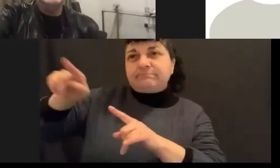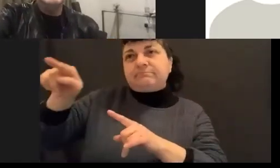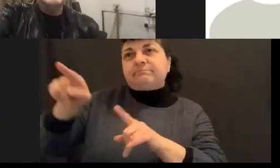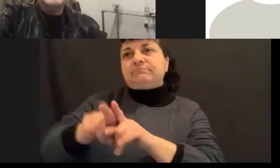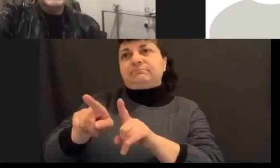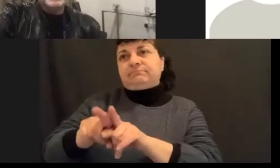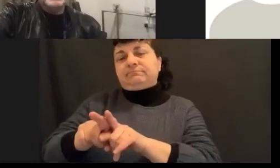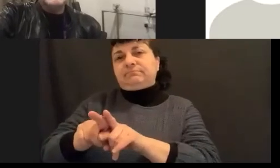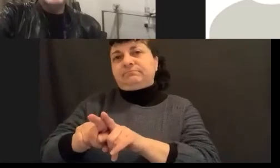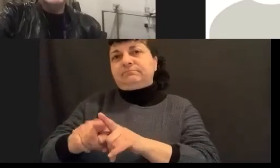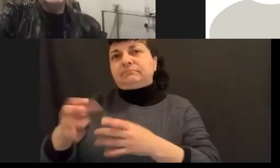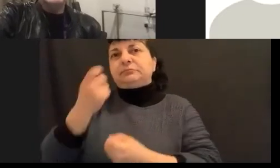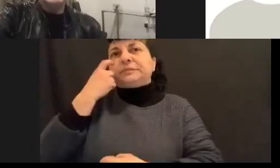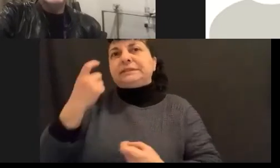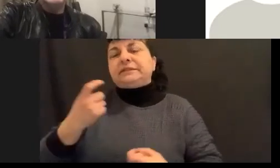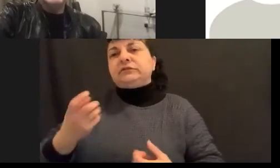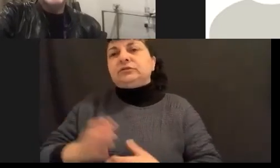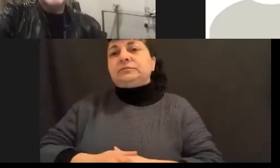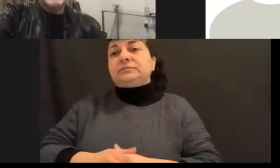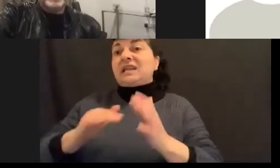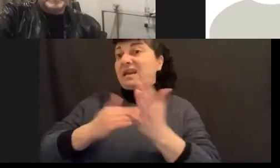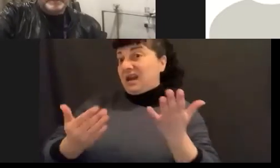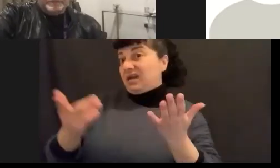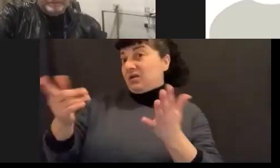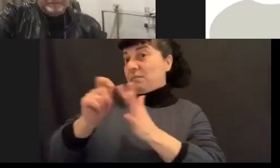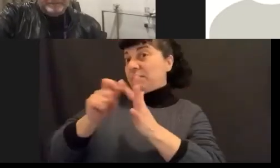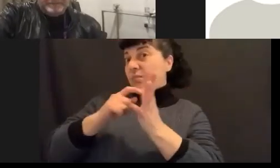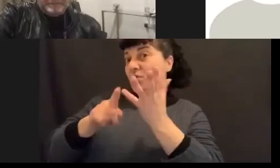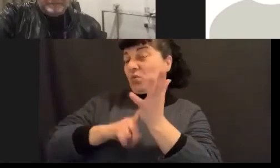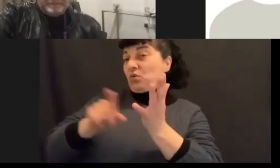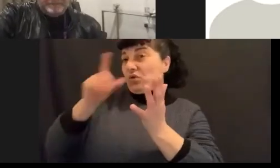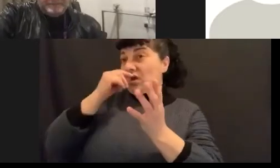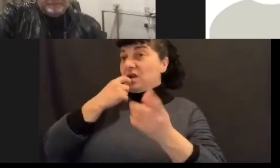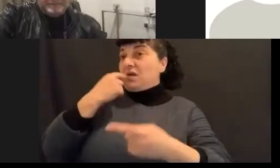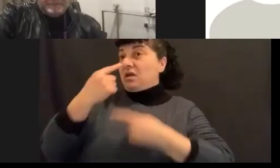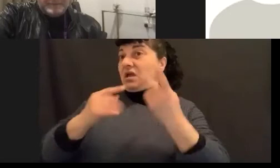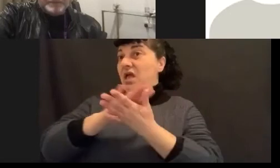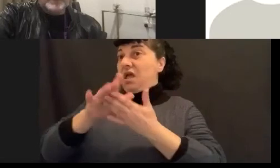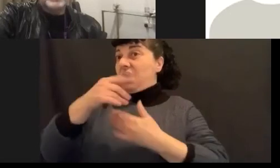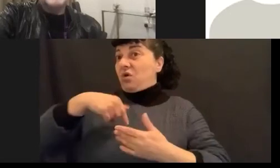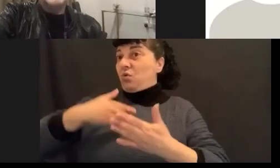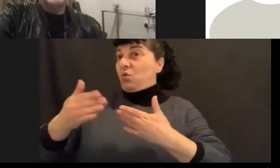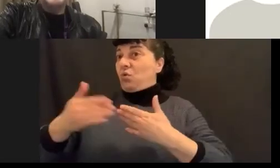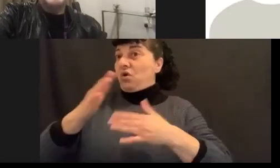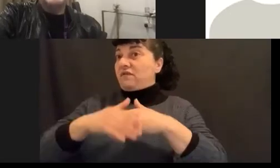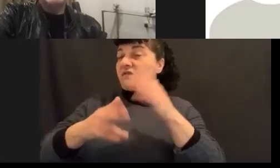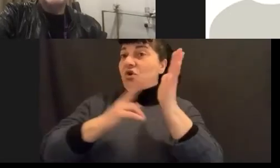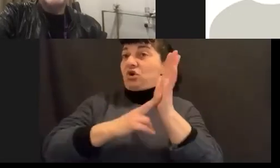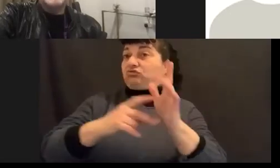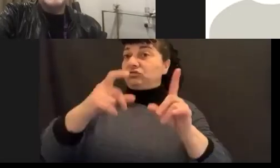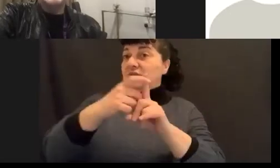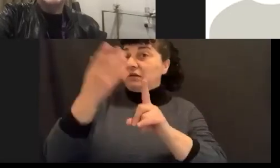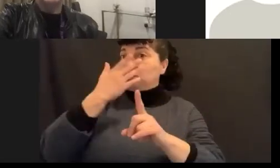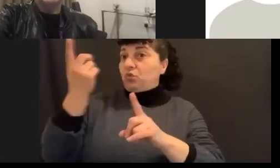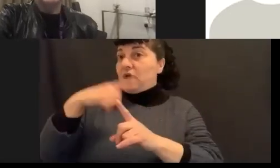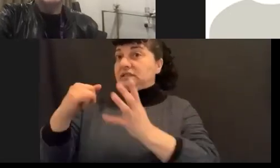to run through how we're managing Notre Dame and St Brendan's. So I'm not right